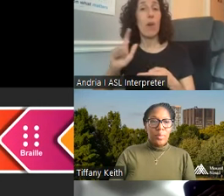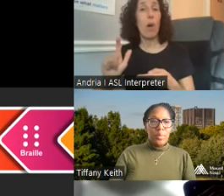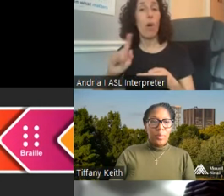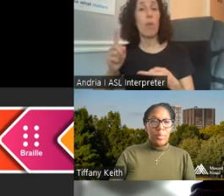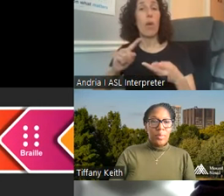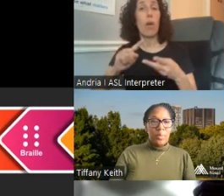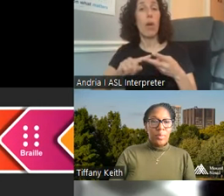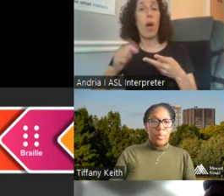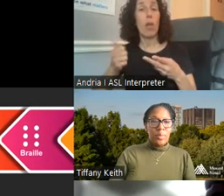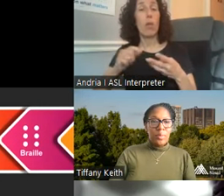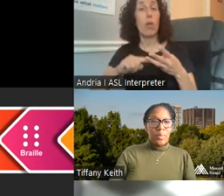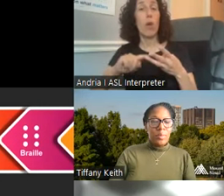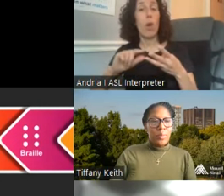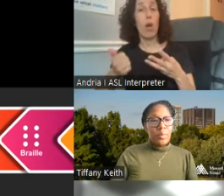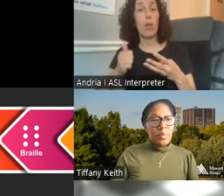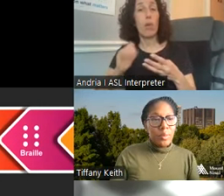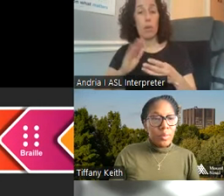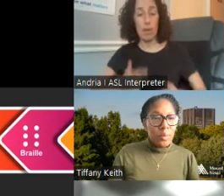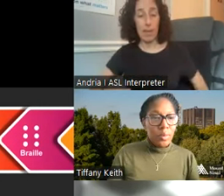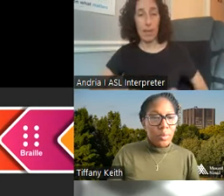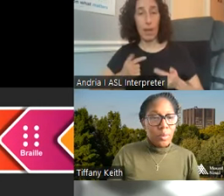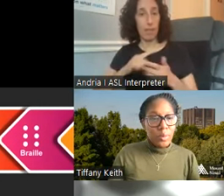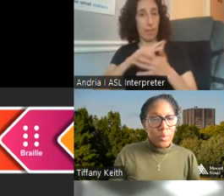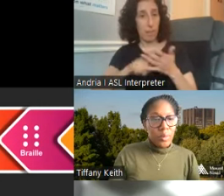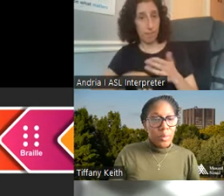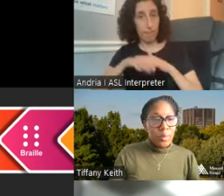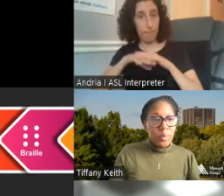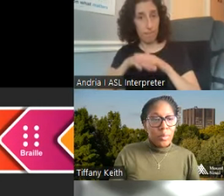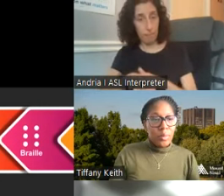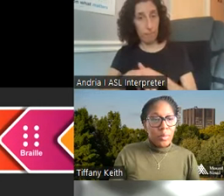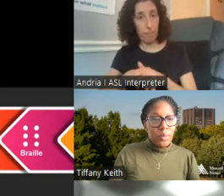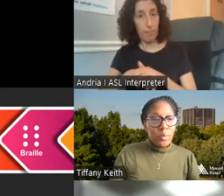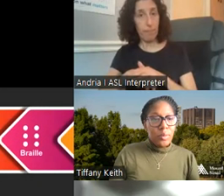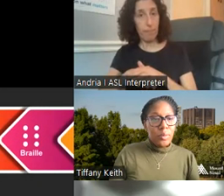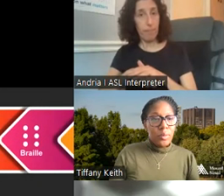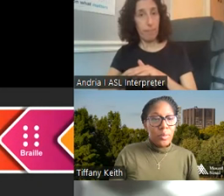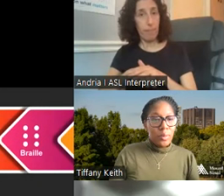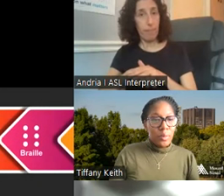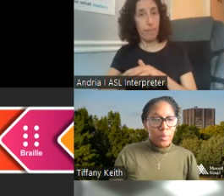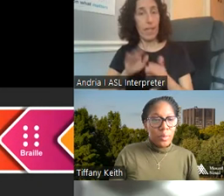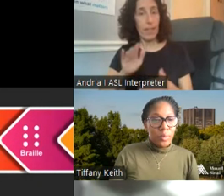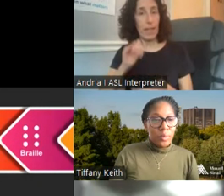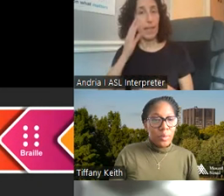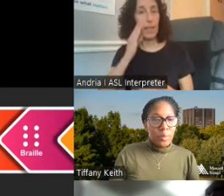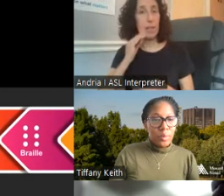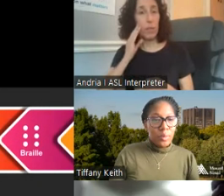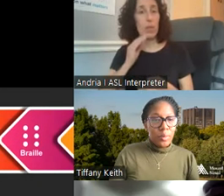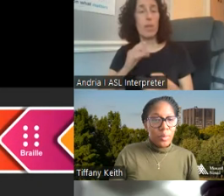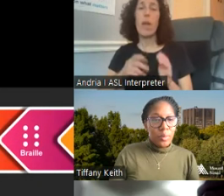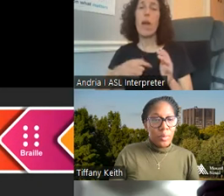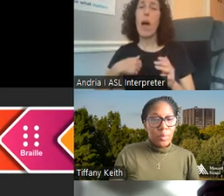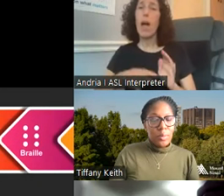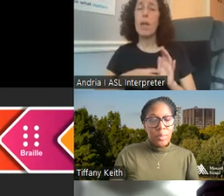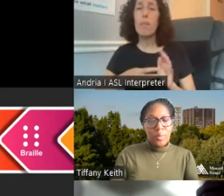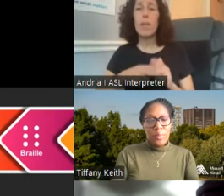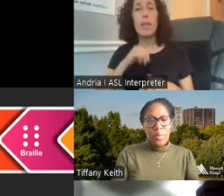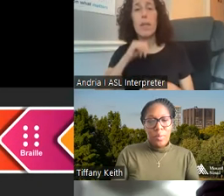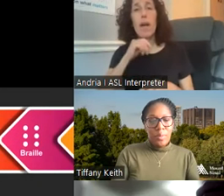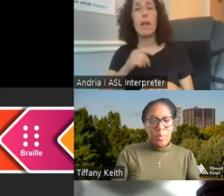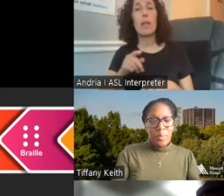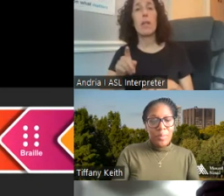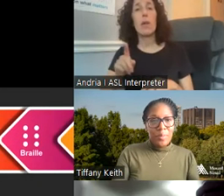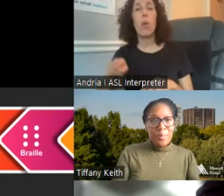intersect. So they're not just a blind person or a deaf person or a person who uses a wheelchair. They're also